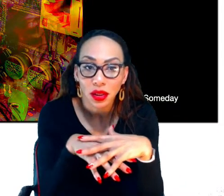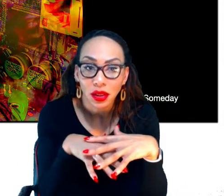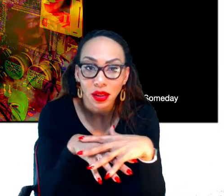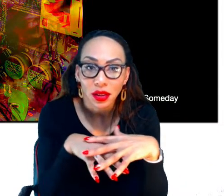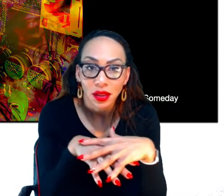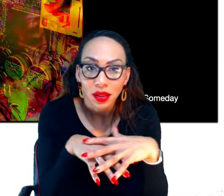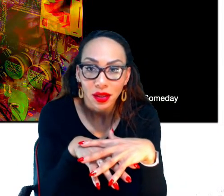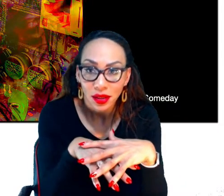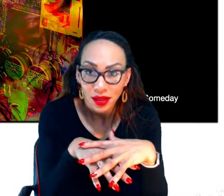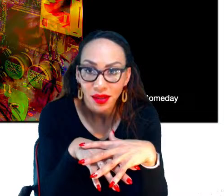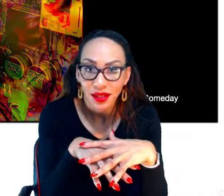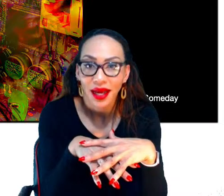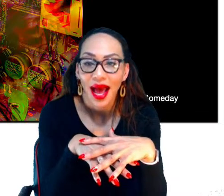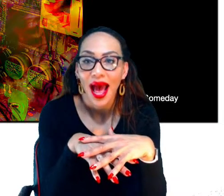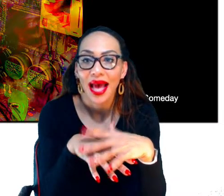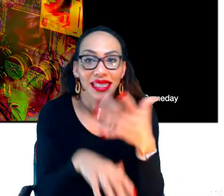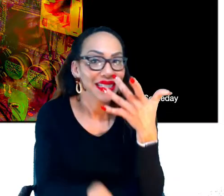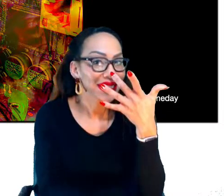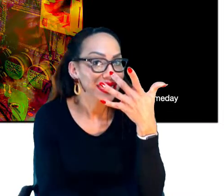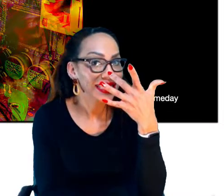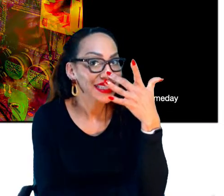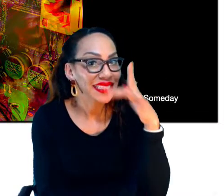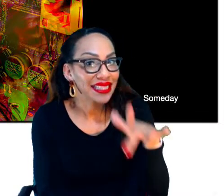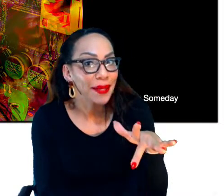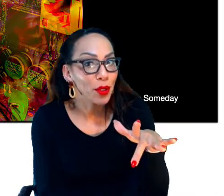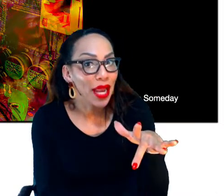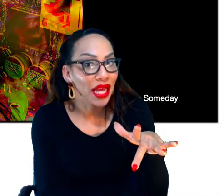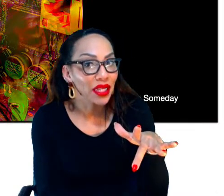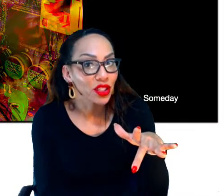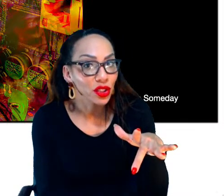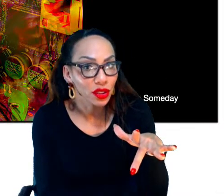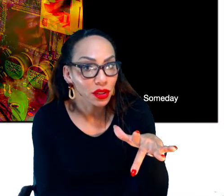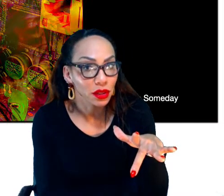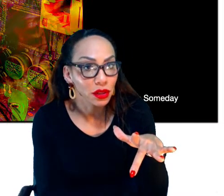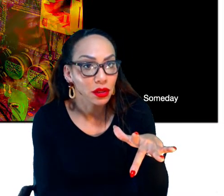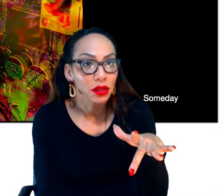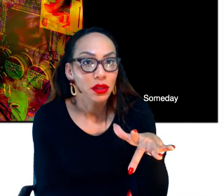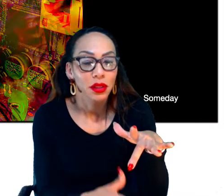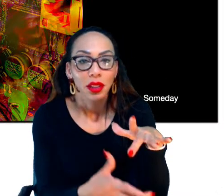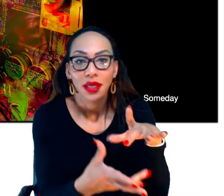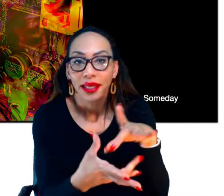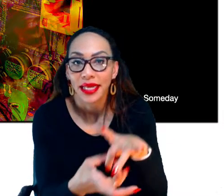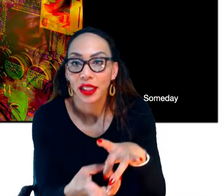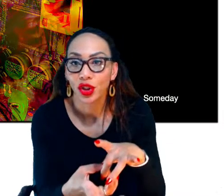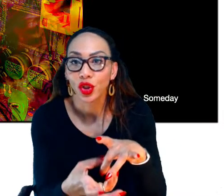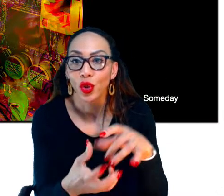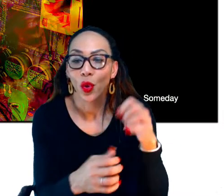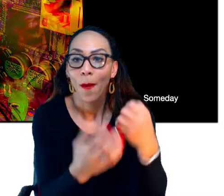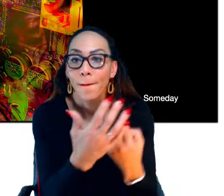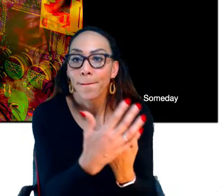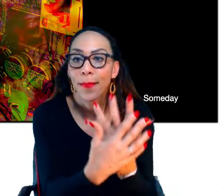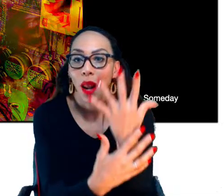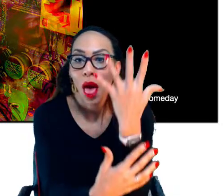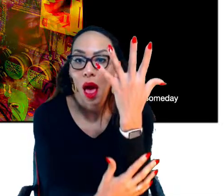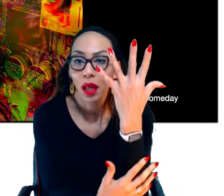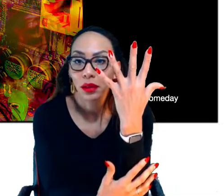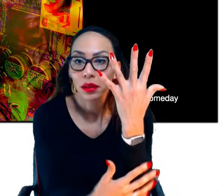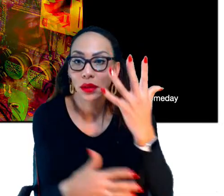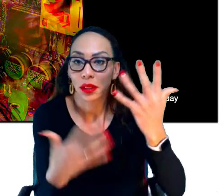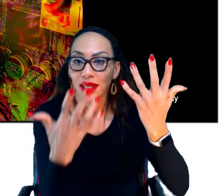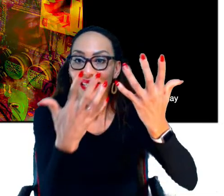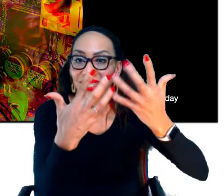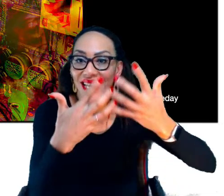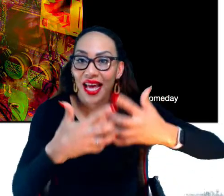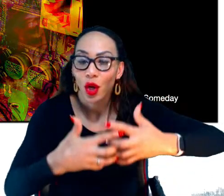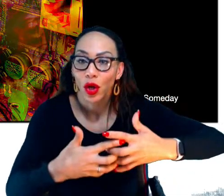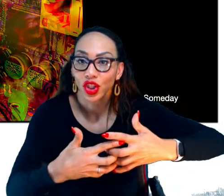of, plant-based technology which is biodegradable. And